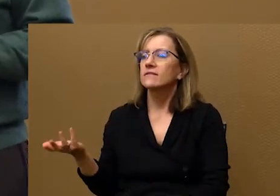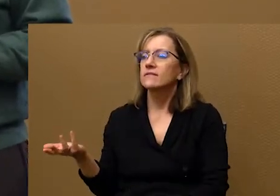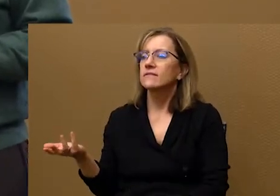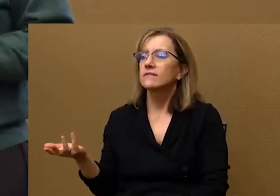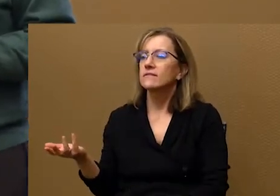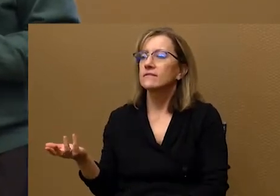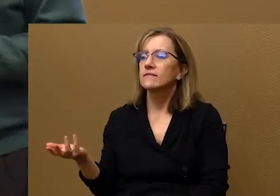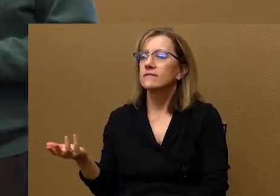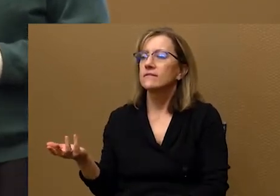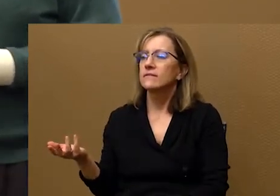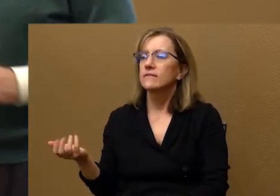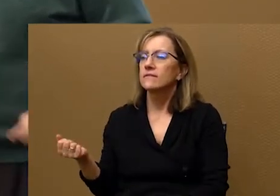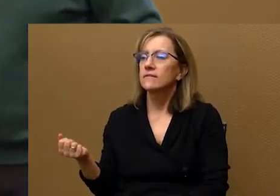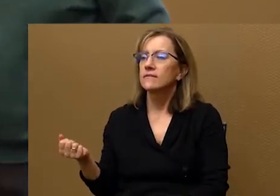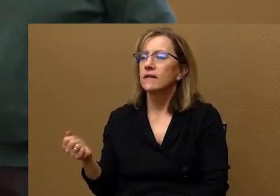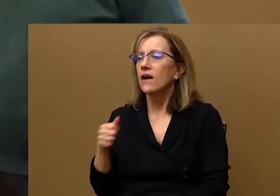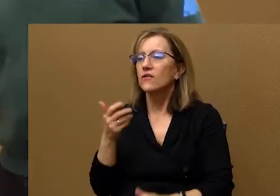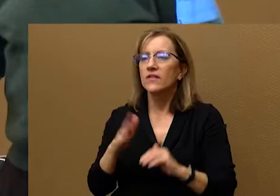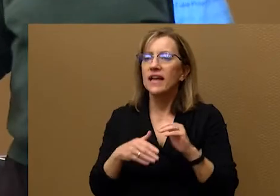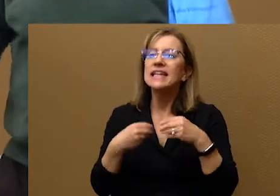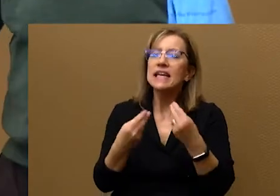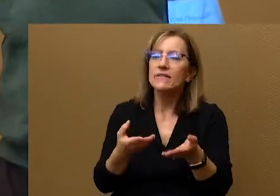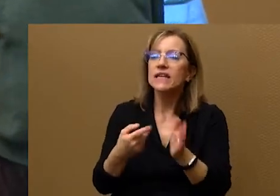Thinking beyond giving examples.